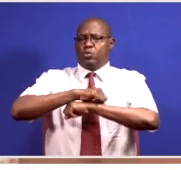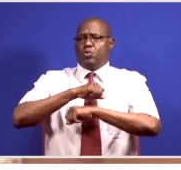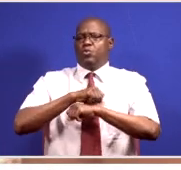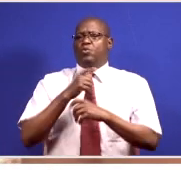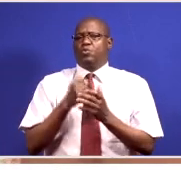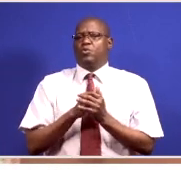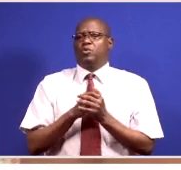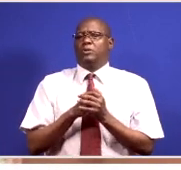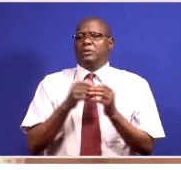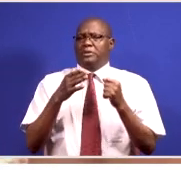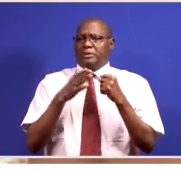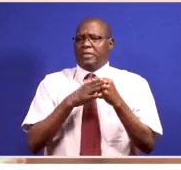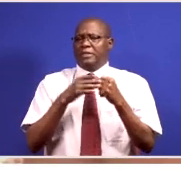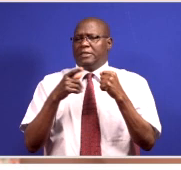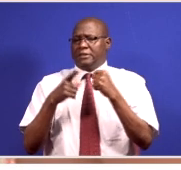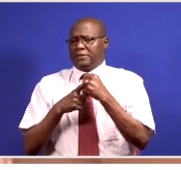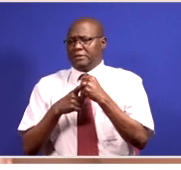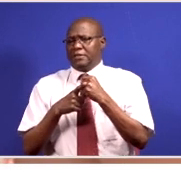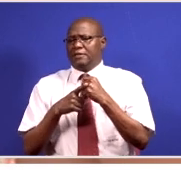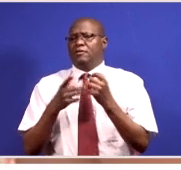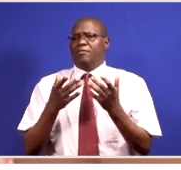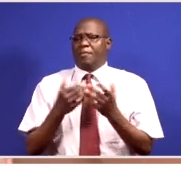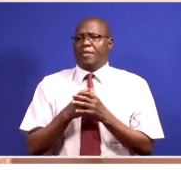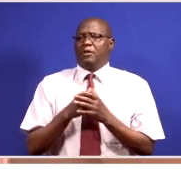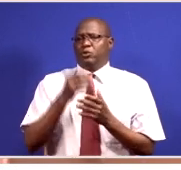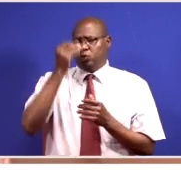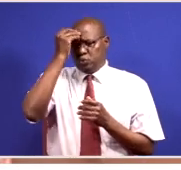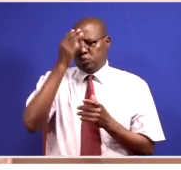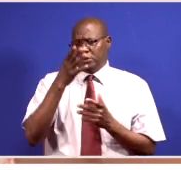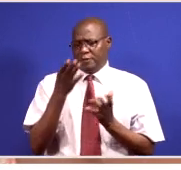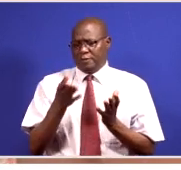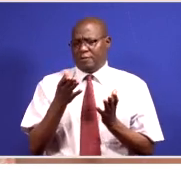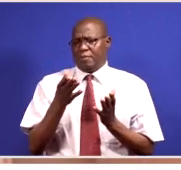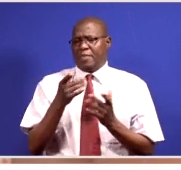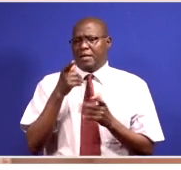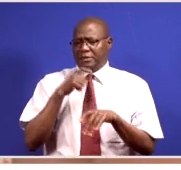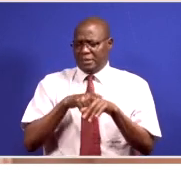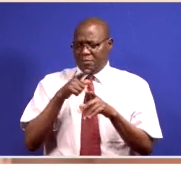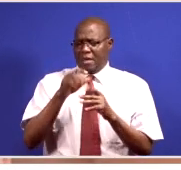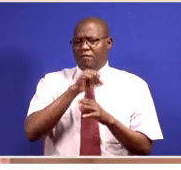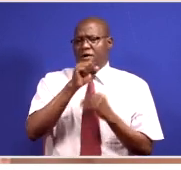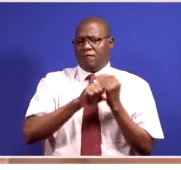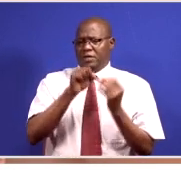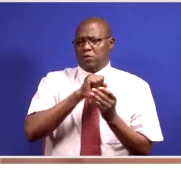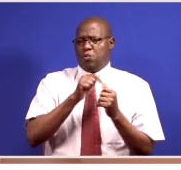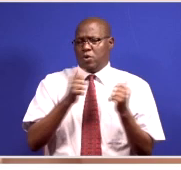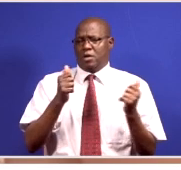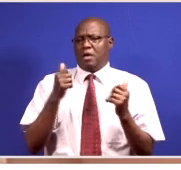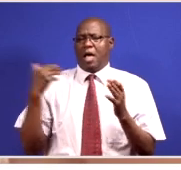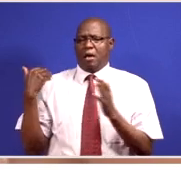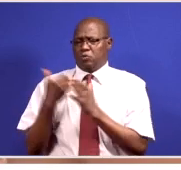96. Wakati huo kulikuwa kuna mavuno. Kufikia